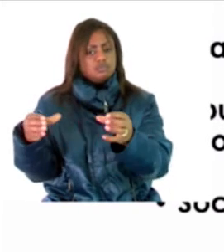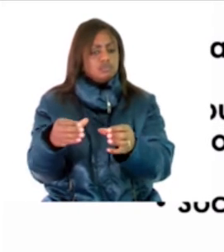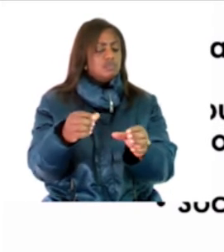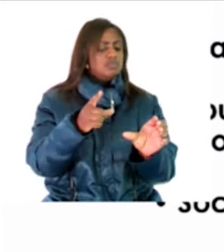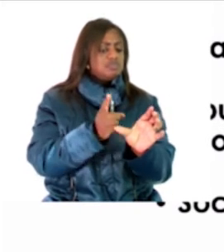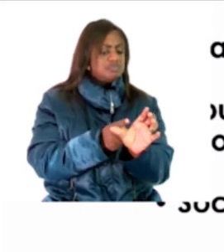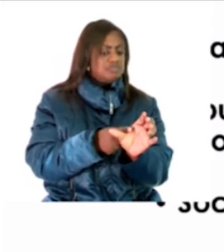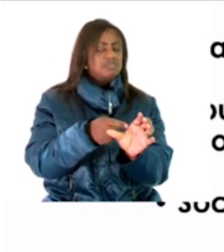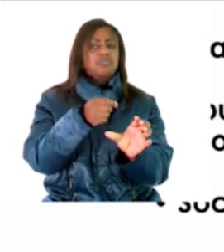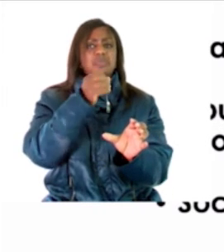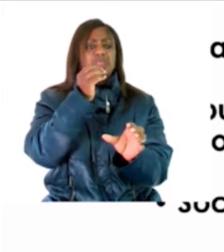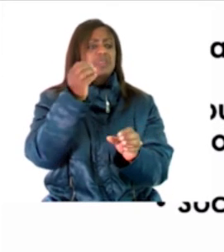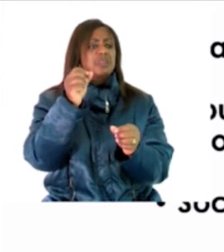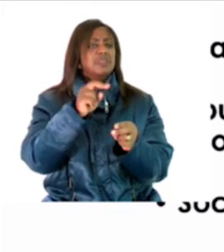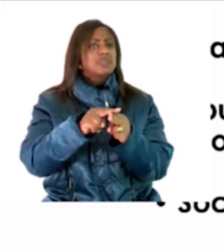substances that we